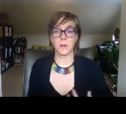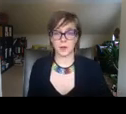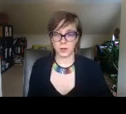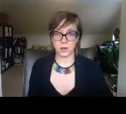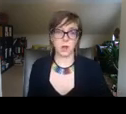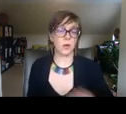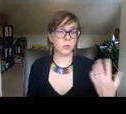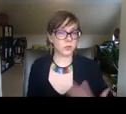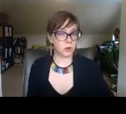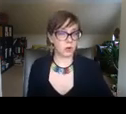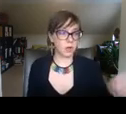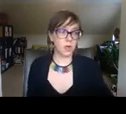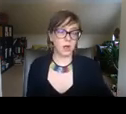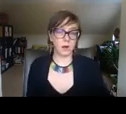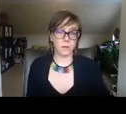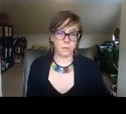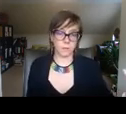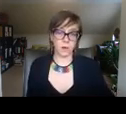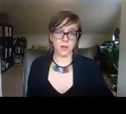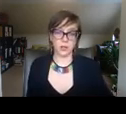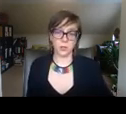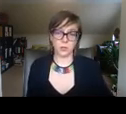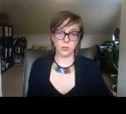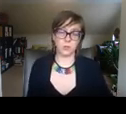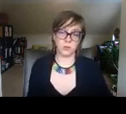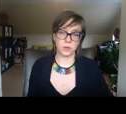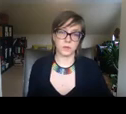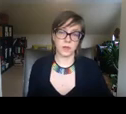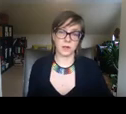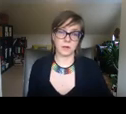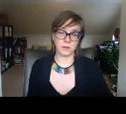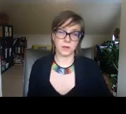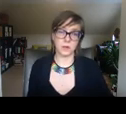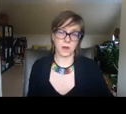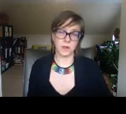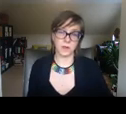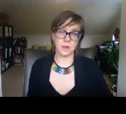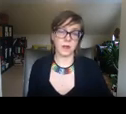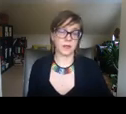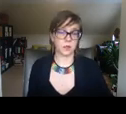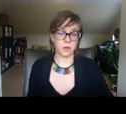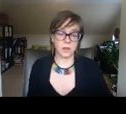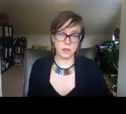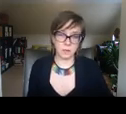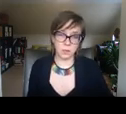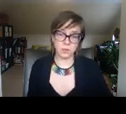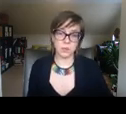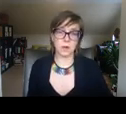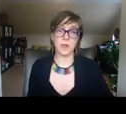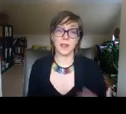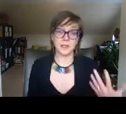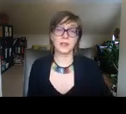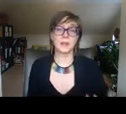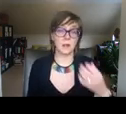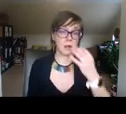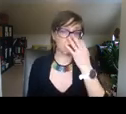of compassion, which we saw when I shared with you the results of the survey that I did, and I saw it in the interviews,